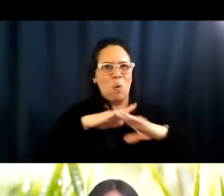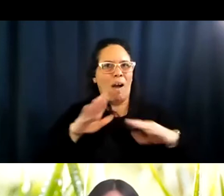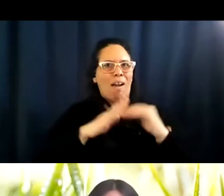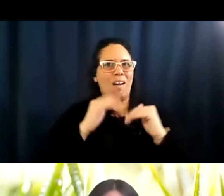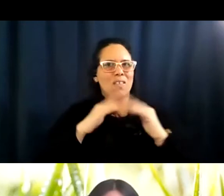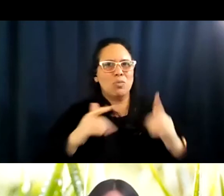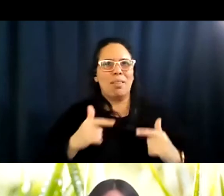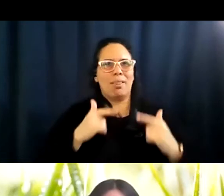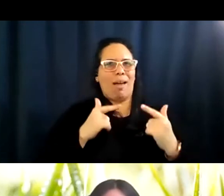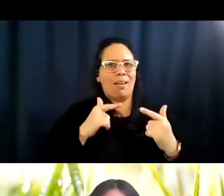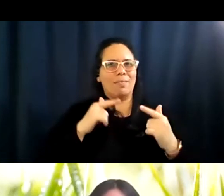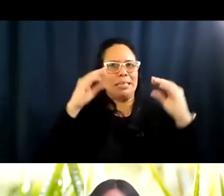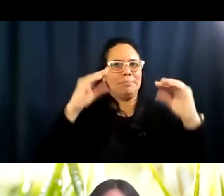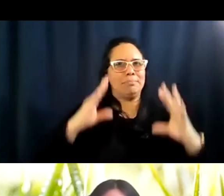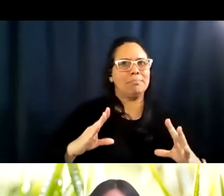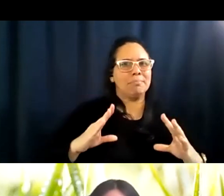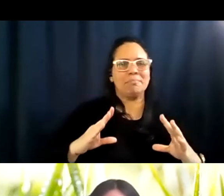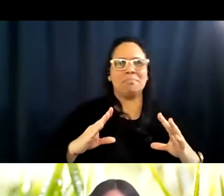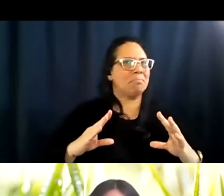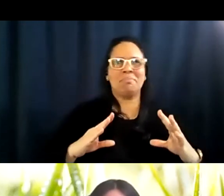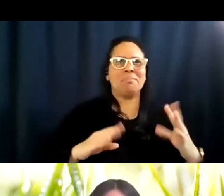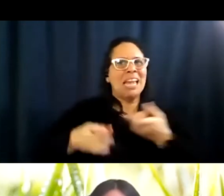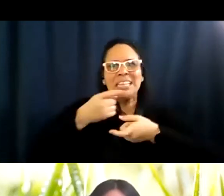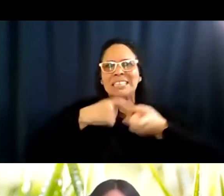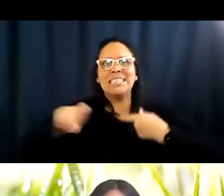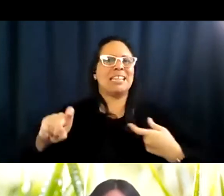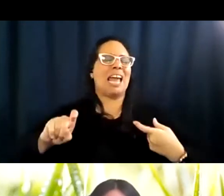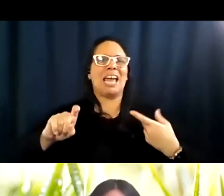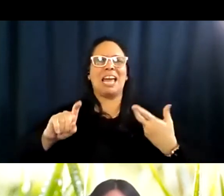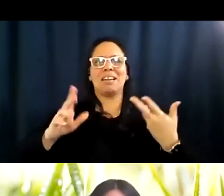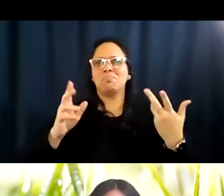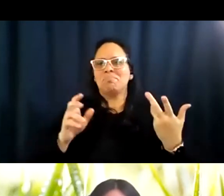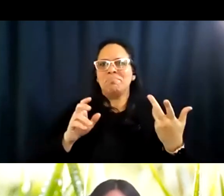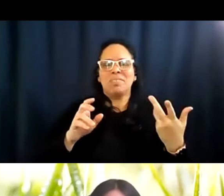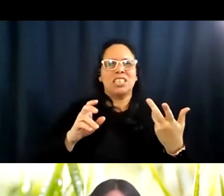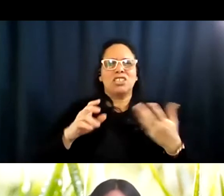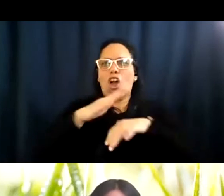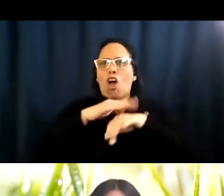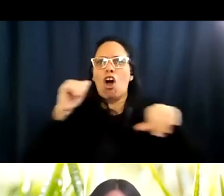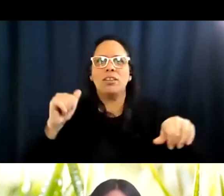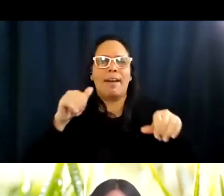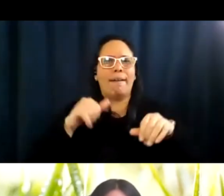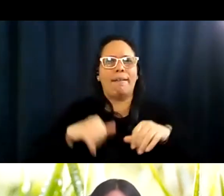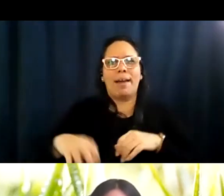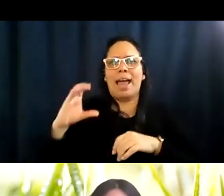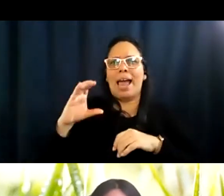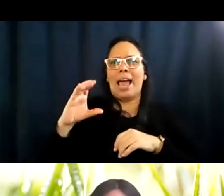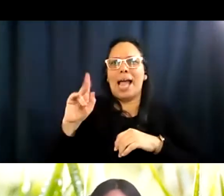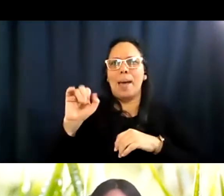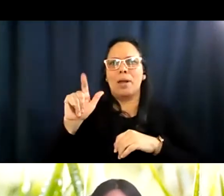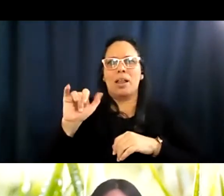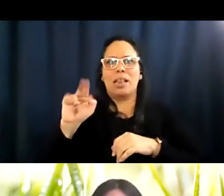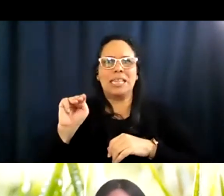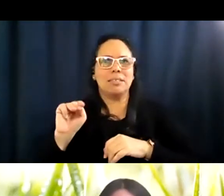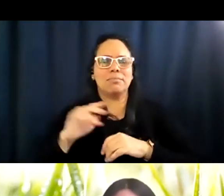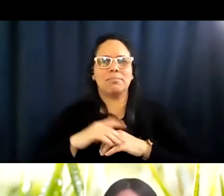Instead, she's been spending her life unapologetically calling out capitalism, racism, and fascism, finding herself at